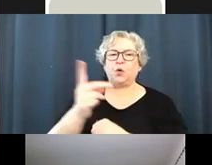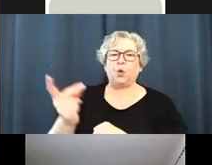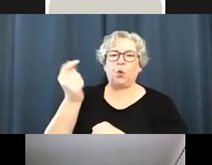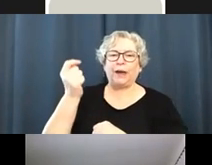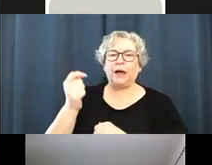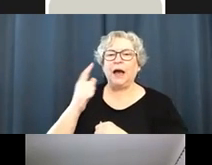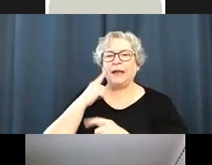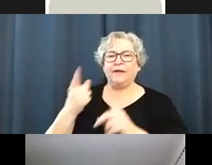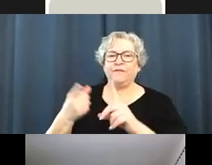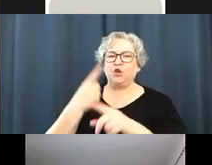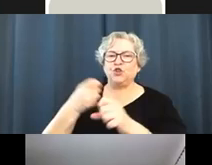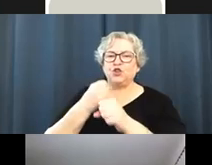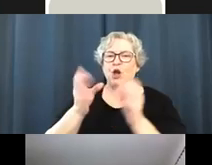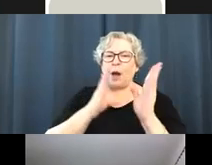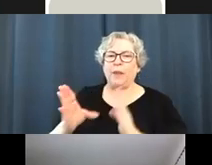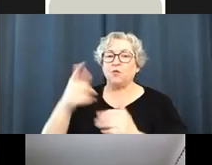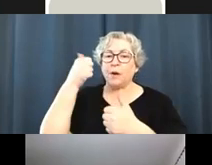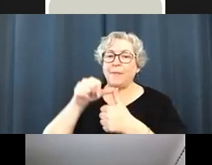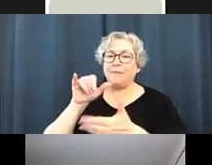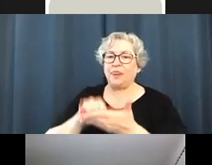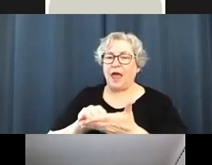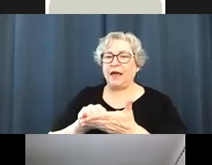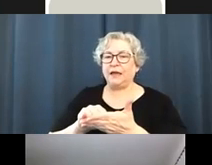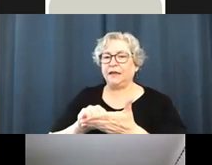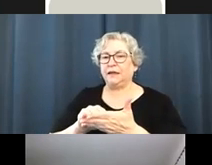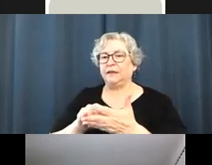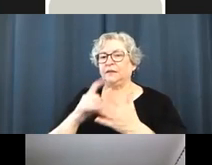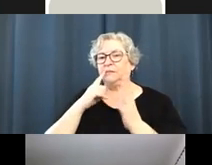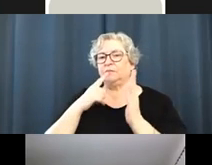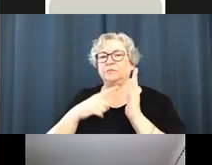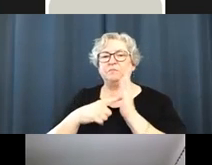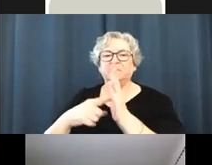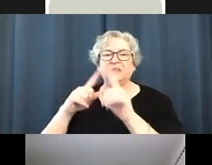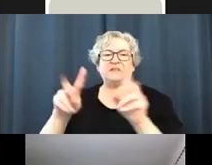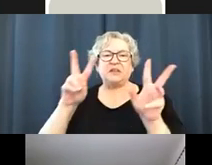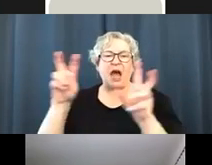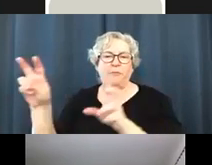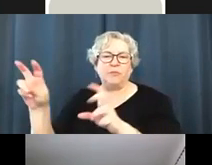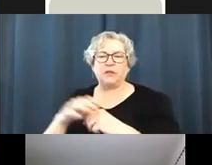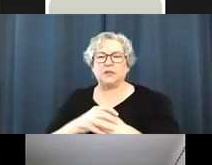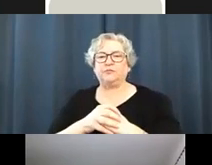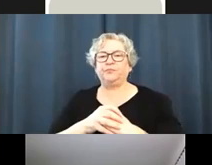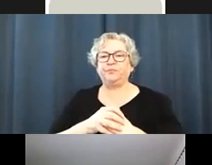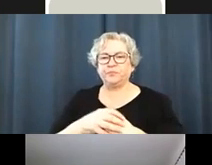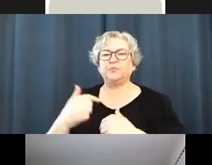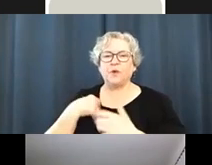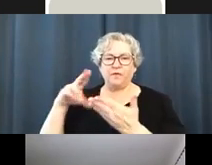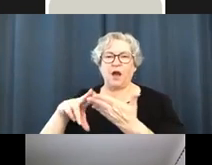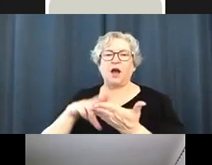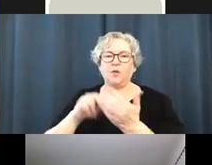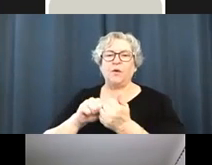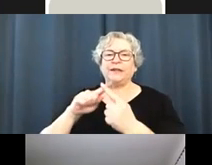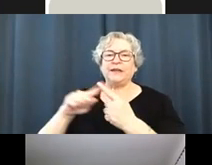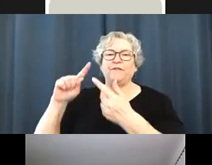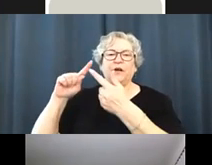our year one plans, but remember those will mirror the other years and they'll just be around different topics. And we have contracted with partners in